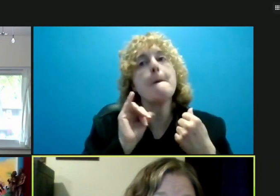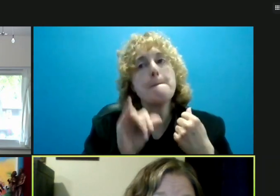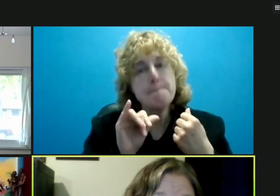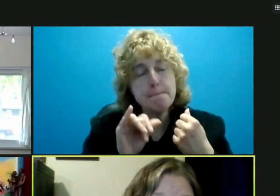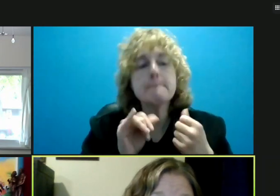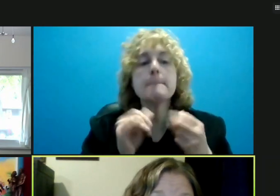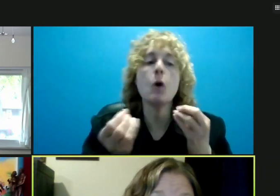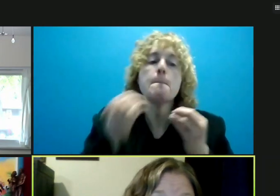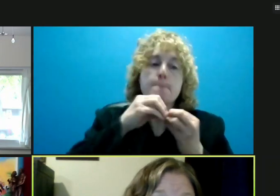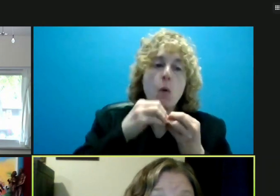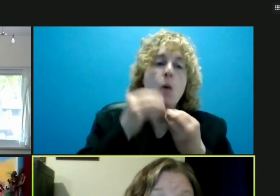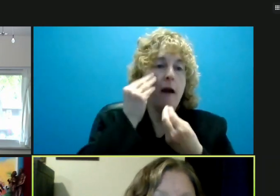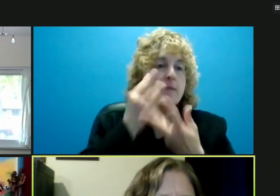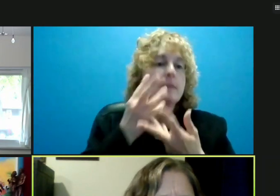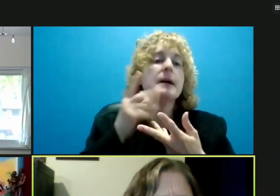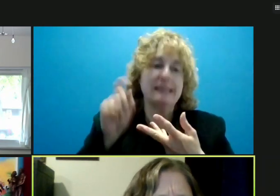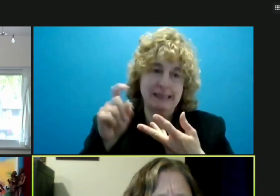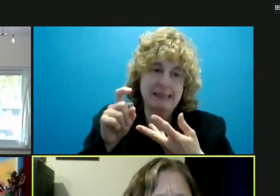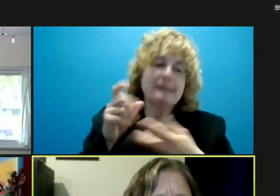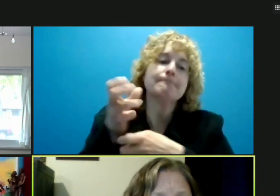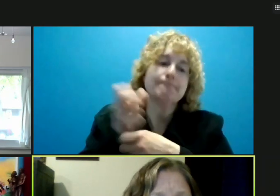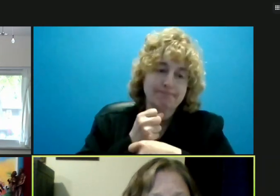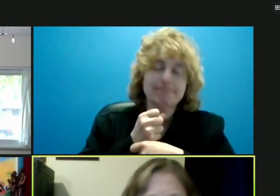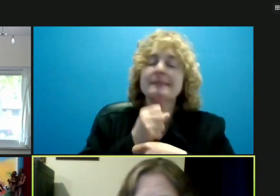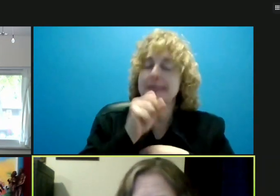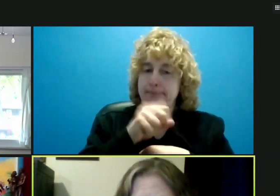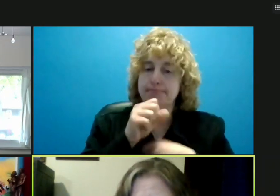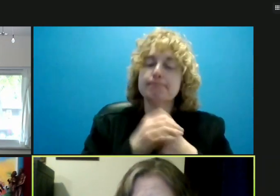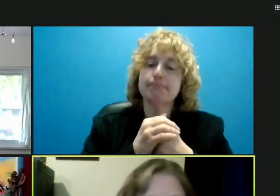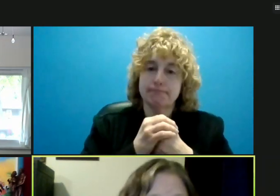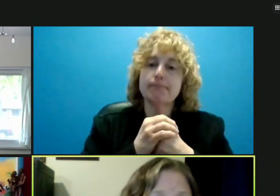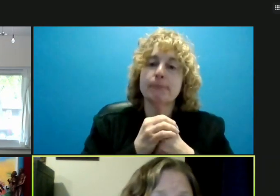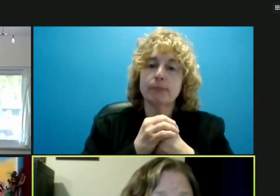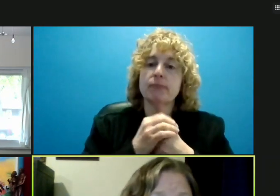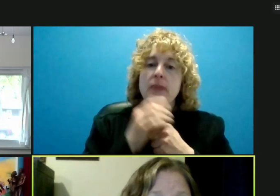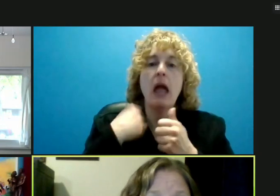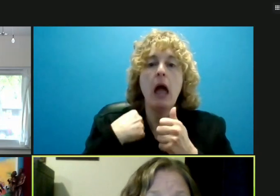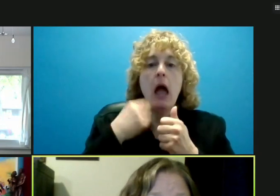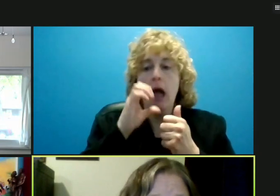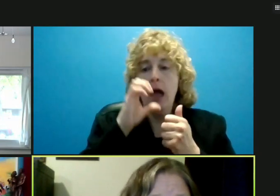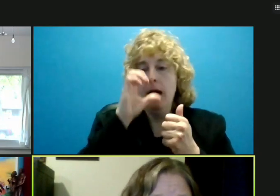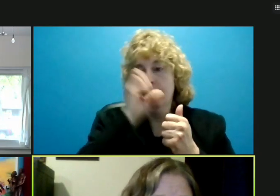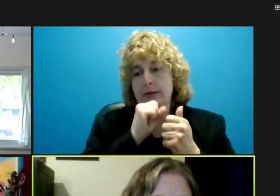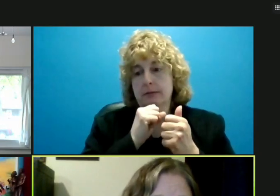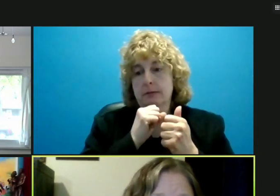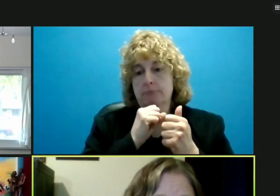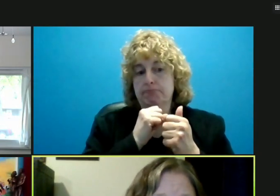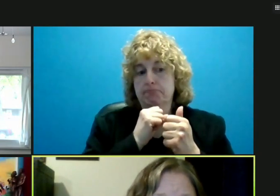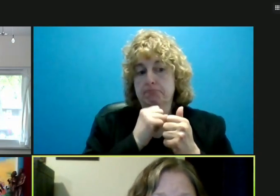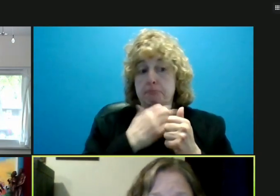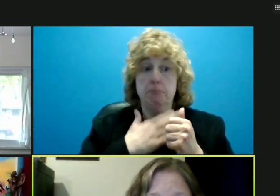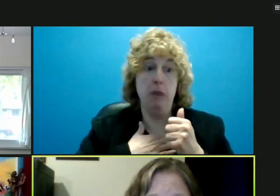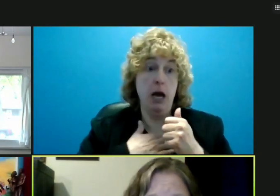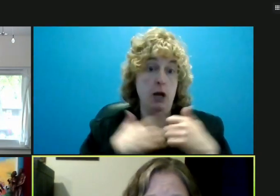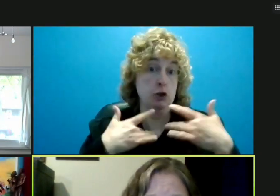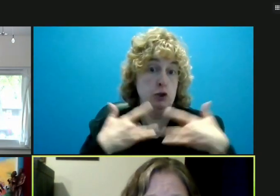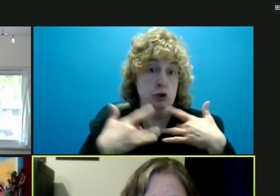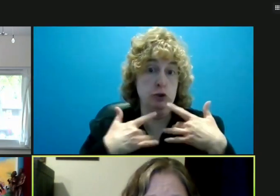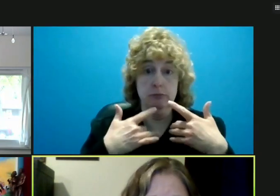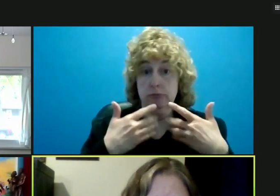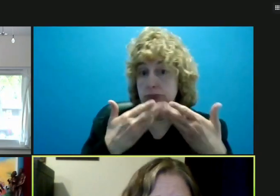information needs to come out. I mean, I think there, you know, I guess one of my concerns in Jimetta, if you want to